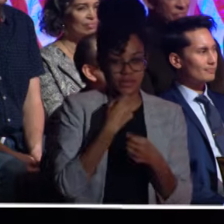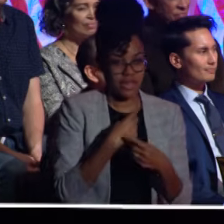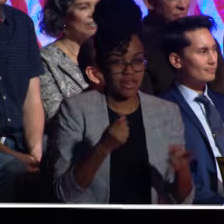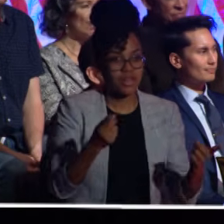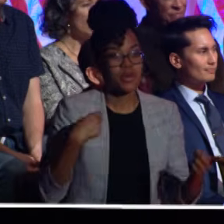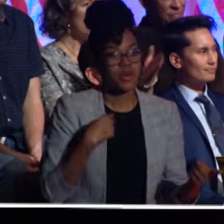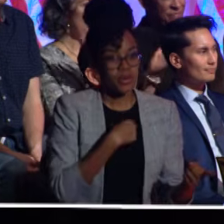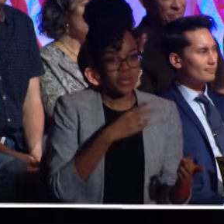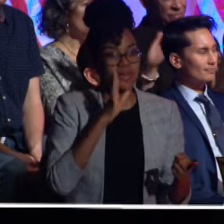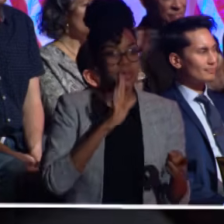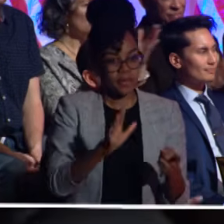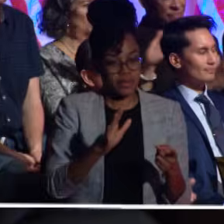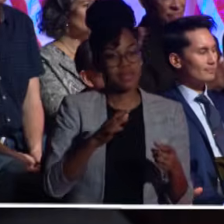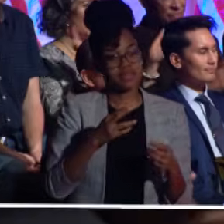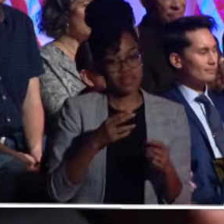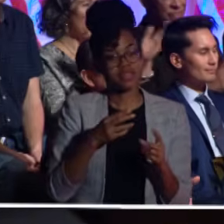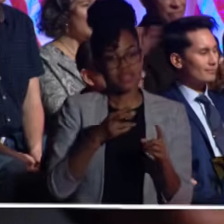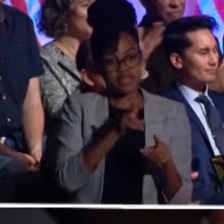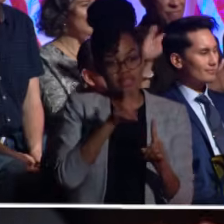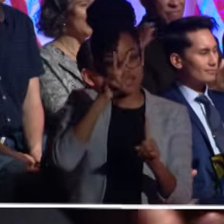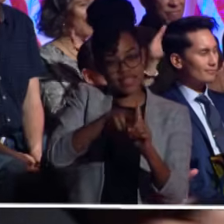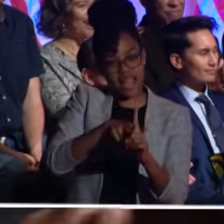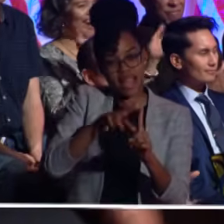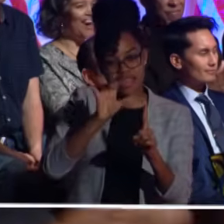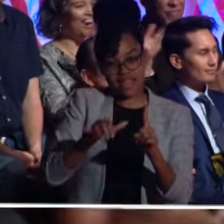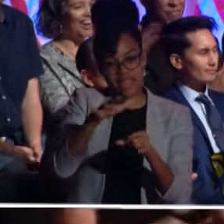of Columbia at fair market value.